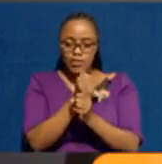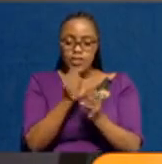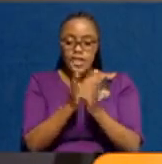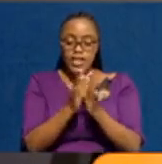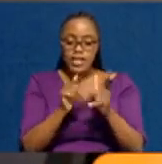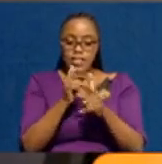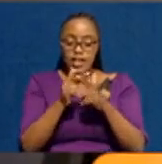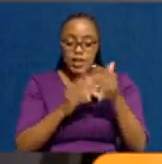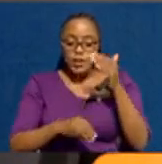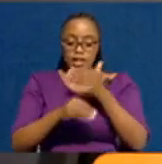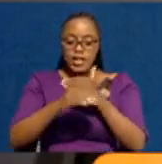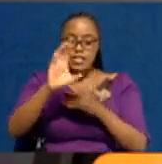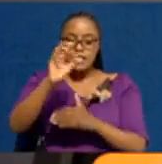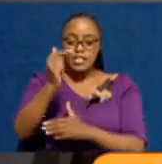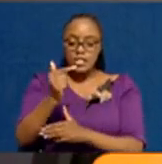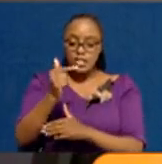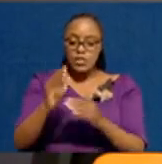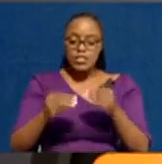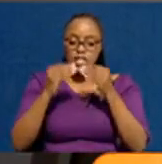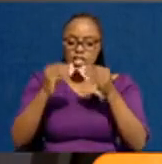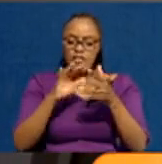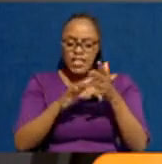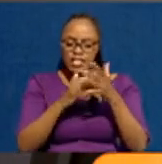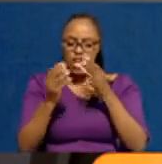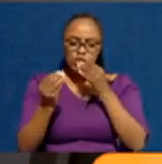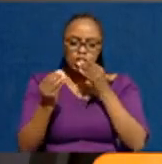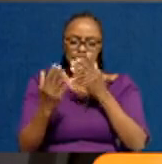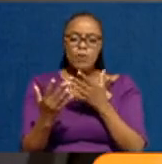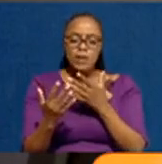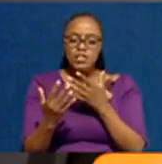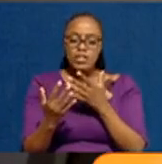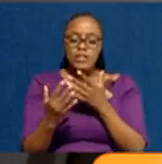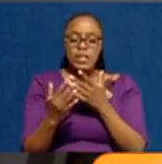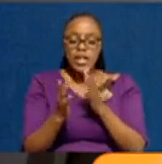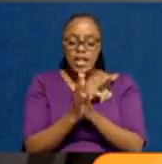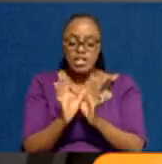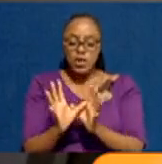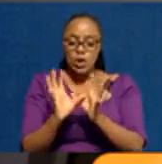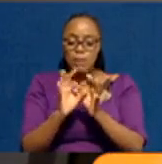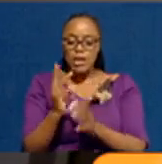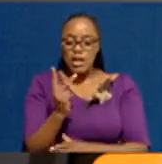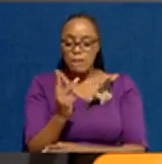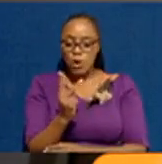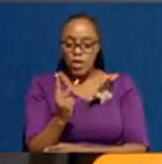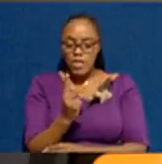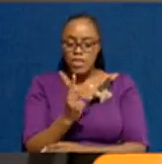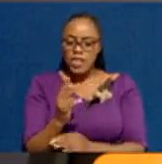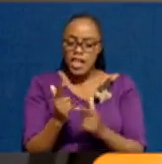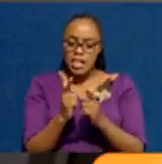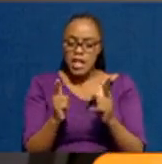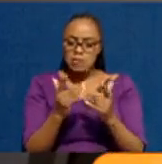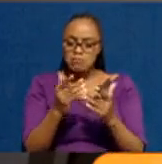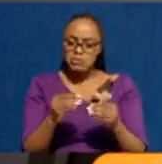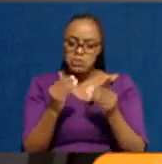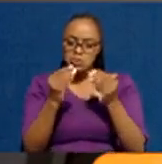And then we add the CT, which gives structural detail. And combining those two gives